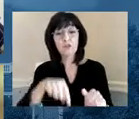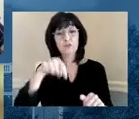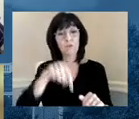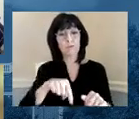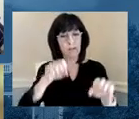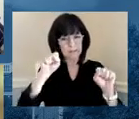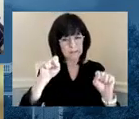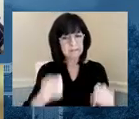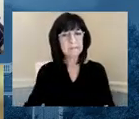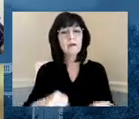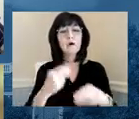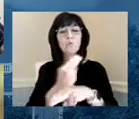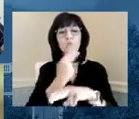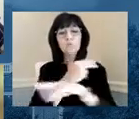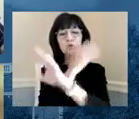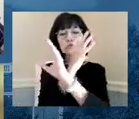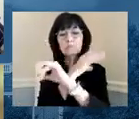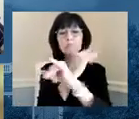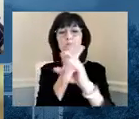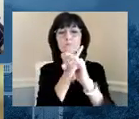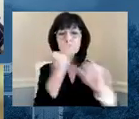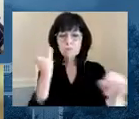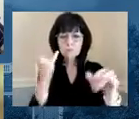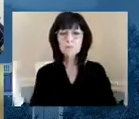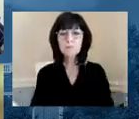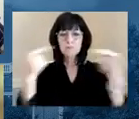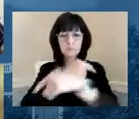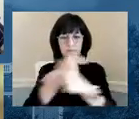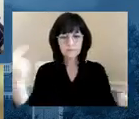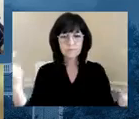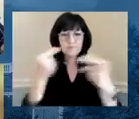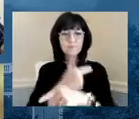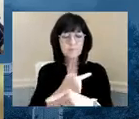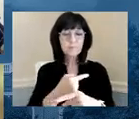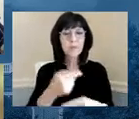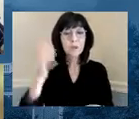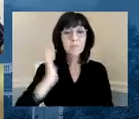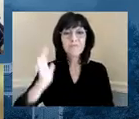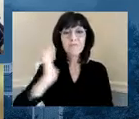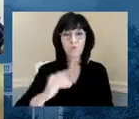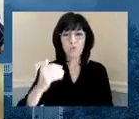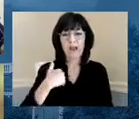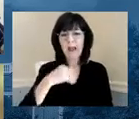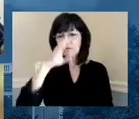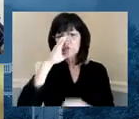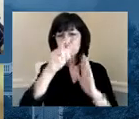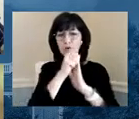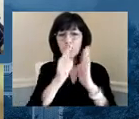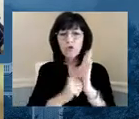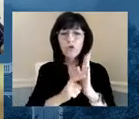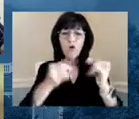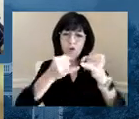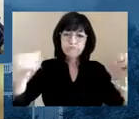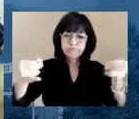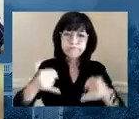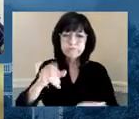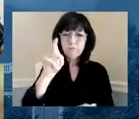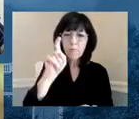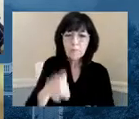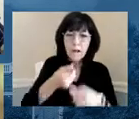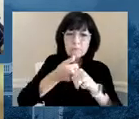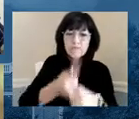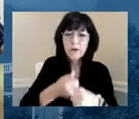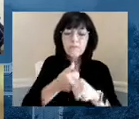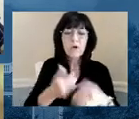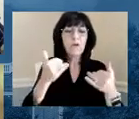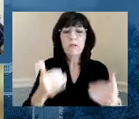delivery across those state lines, and it breaks down a lot of jurisdictional barriers that exist. So not only expanding access within our borders, but expanding